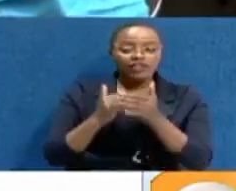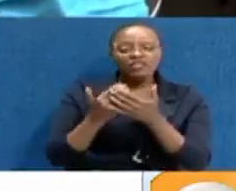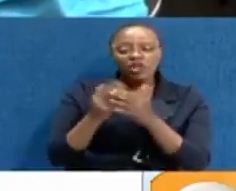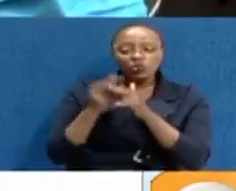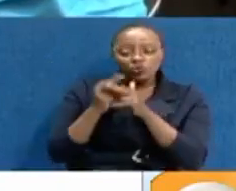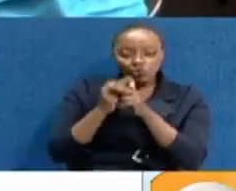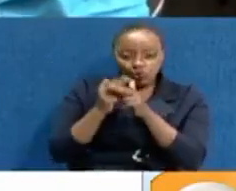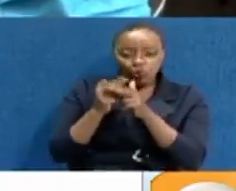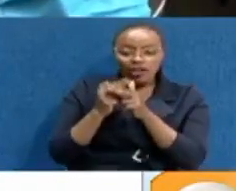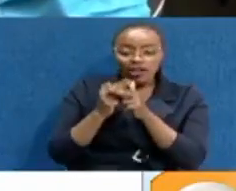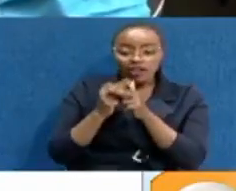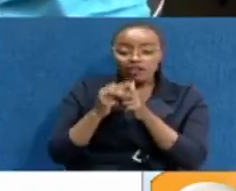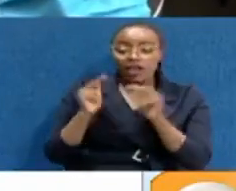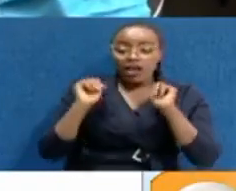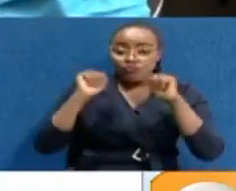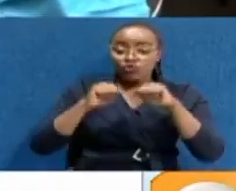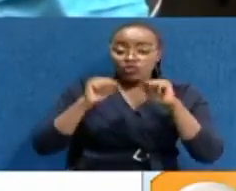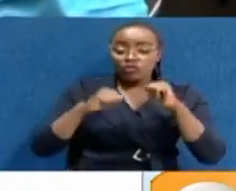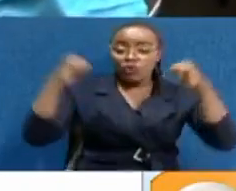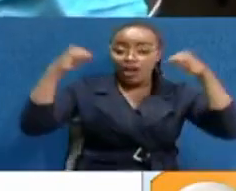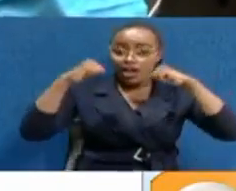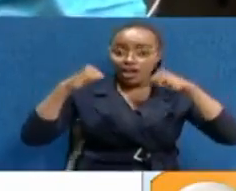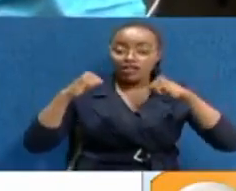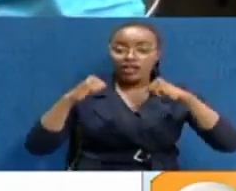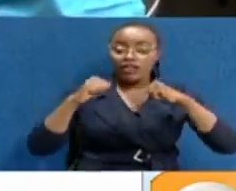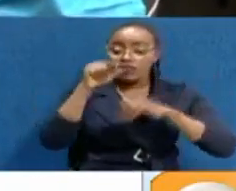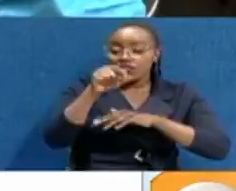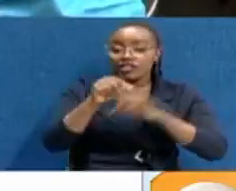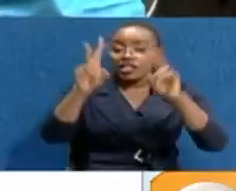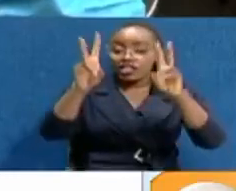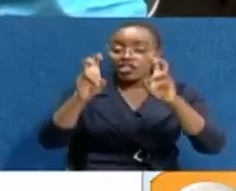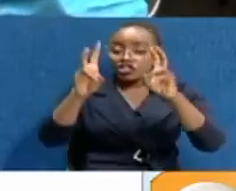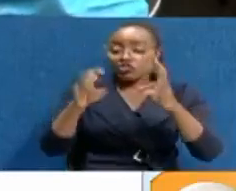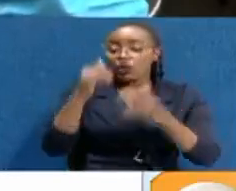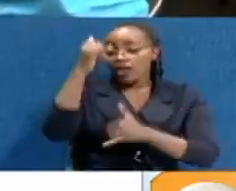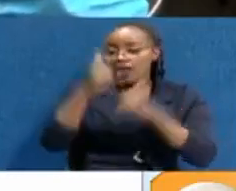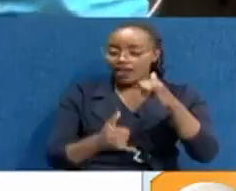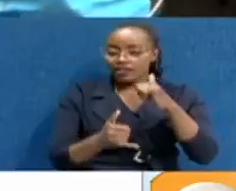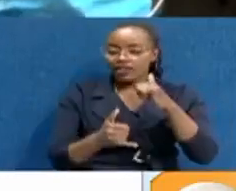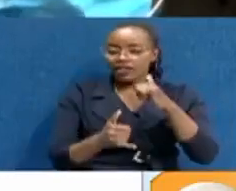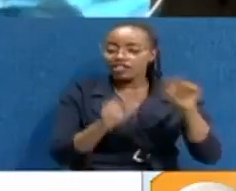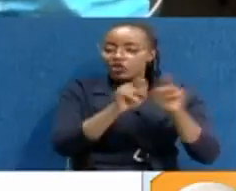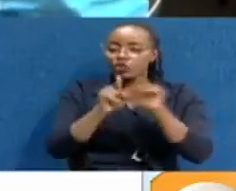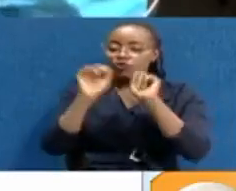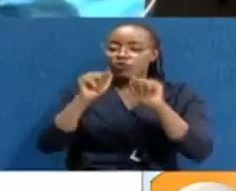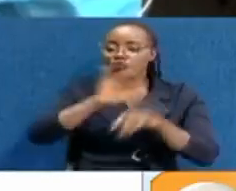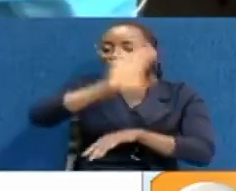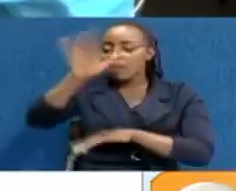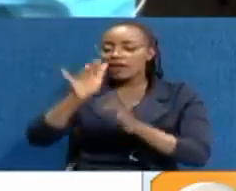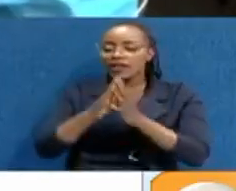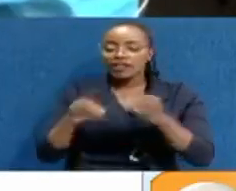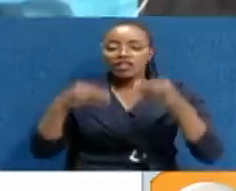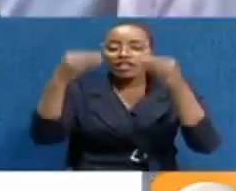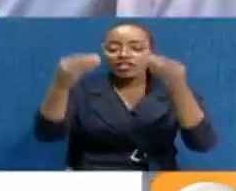near future that we can be able to agree so that this whole impasse comes to an end and that we can go back and